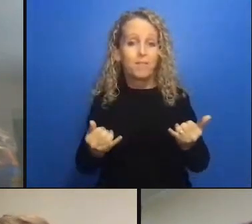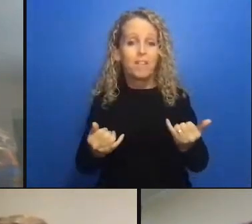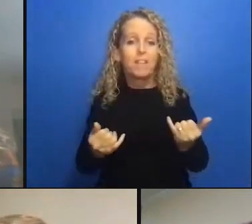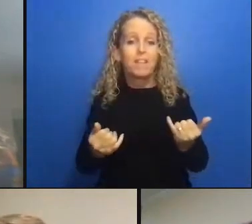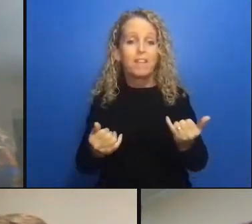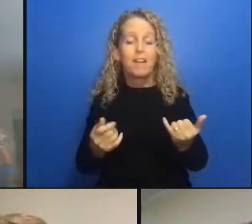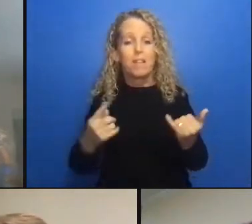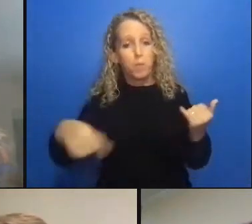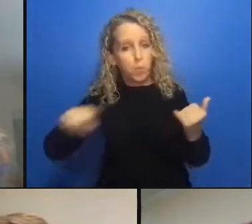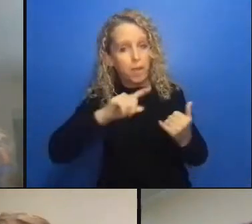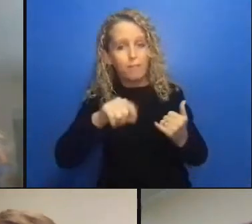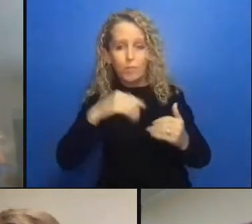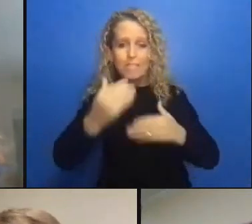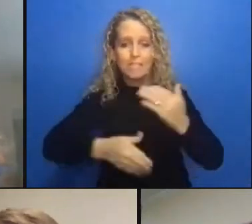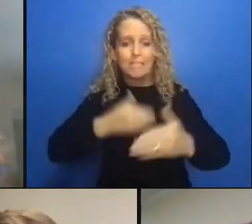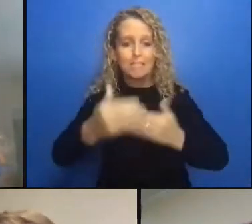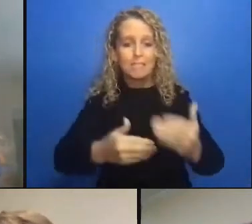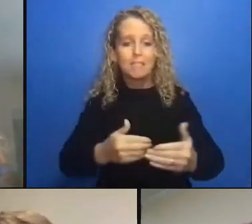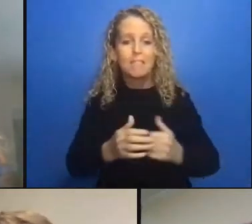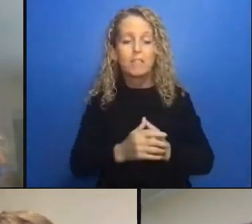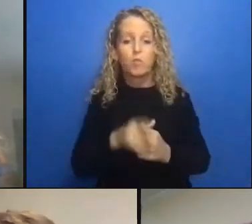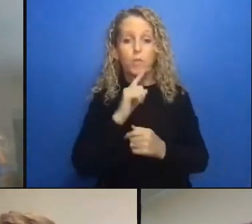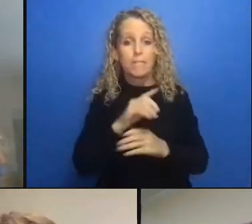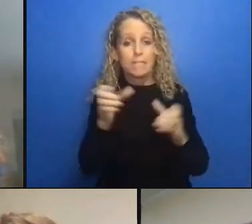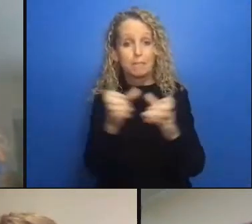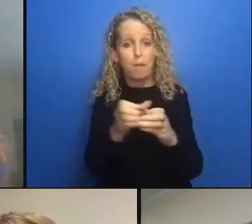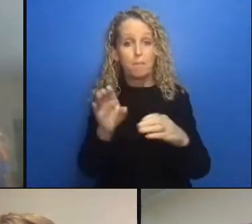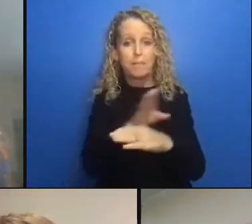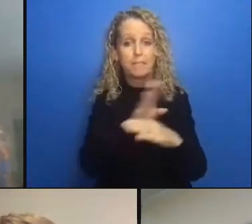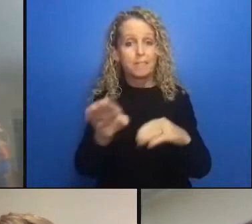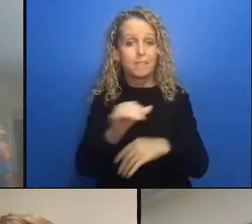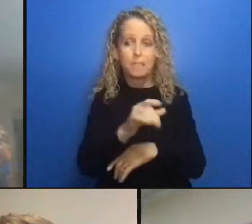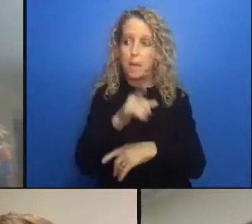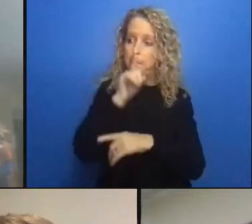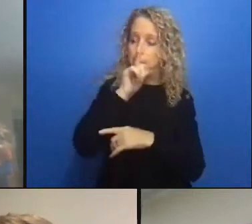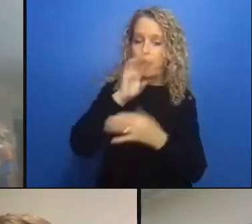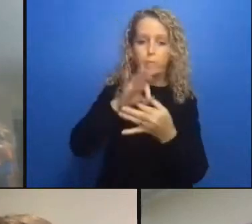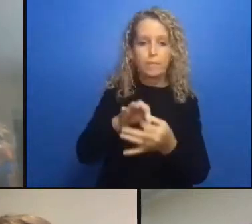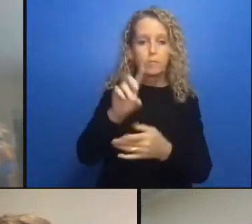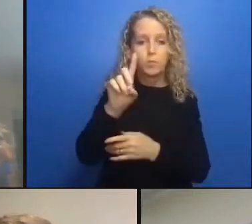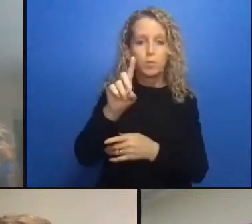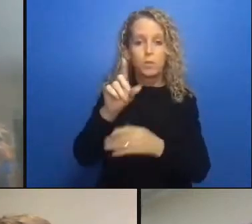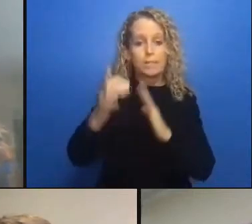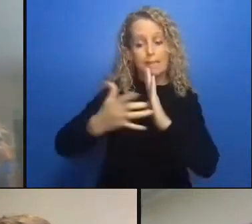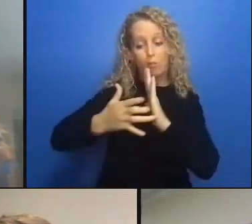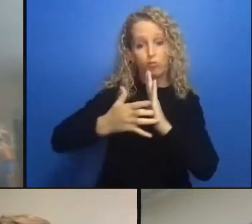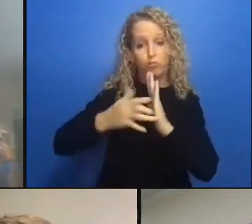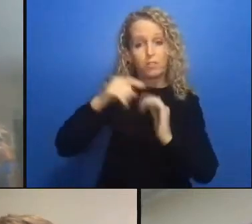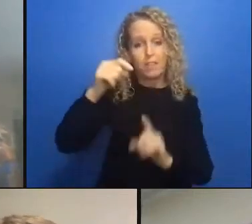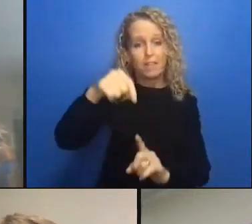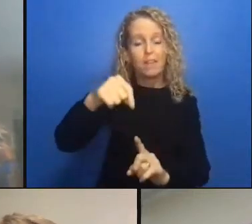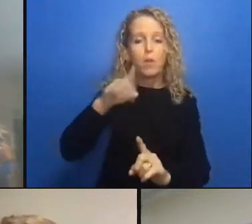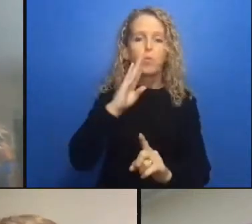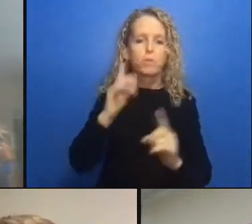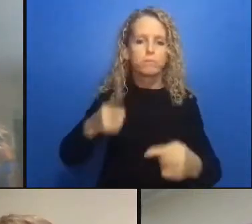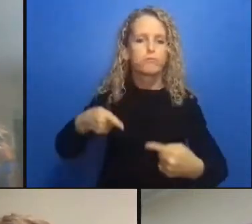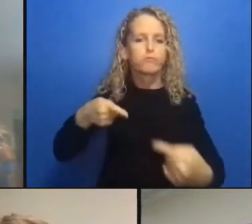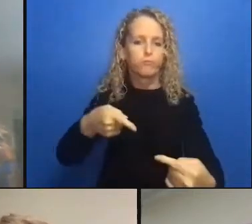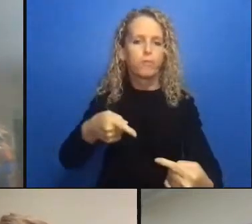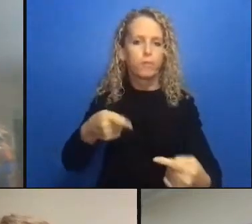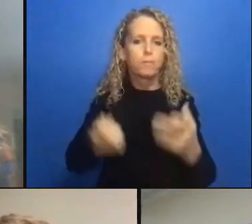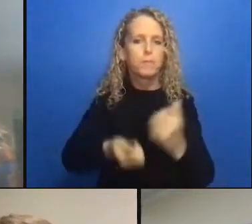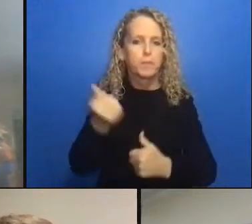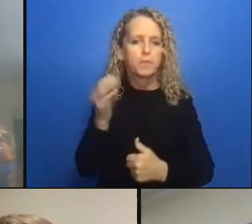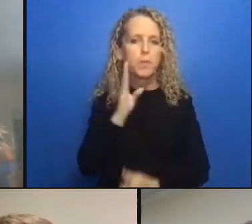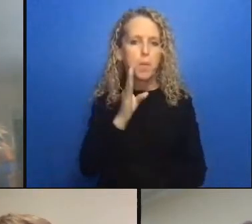to be the small businesses that are not technology businesses that use technology to drive their business. And this is what we